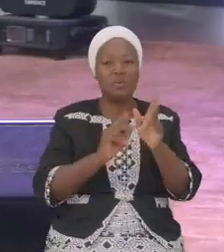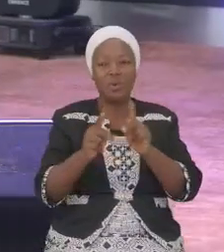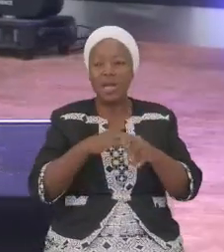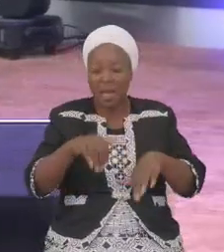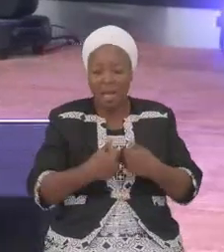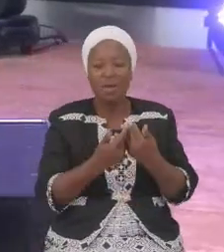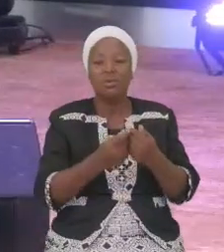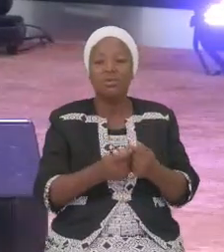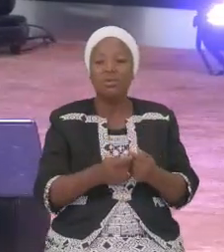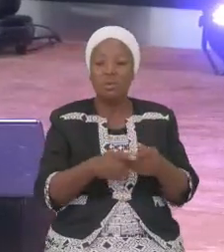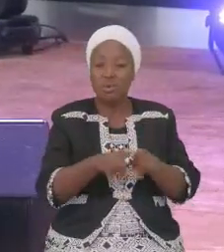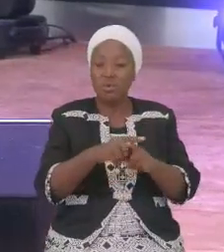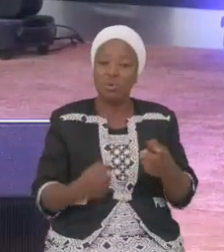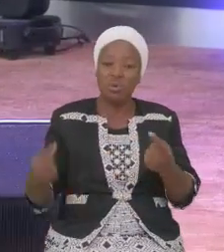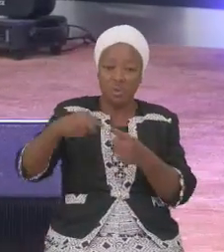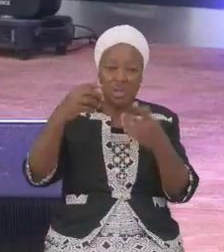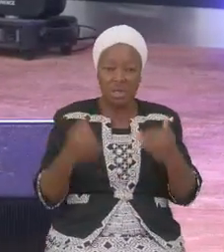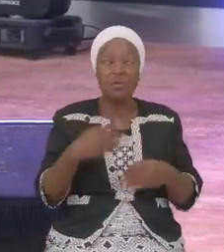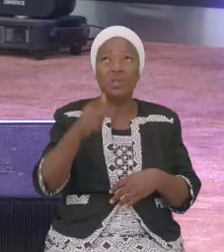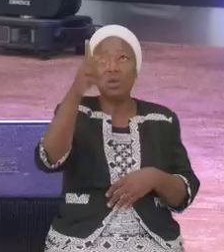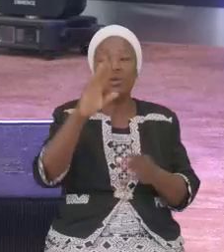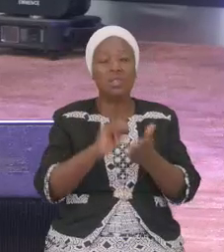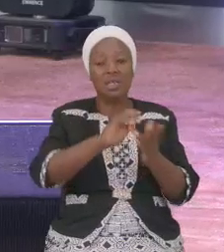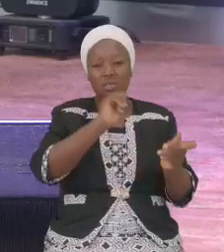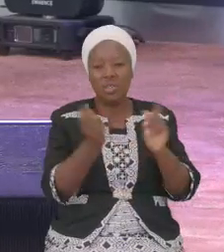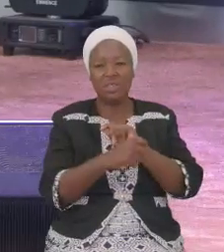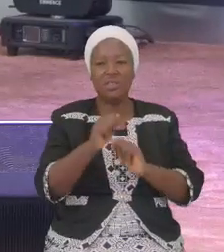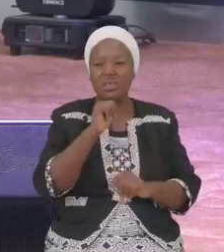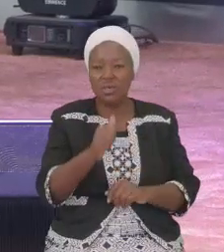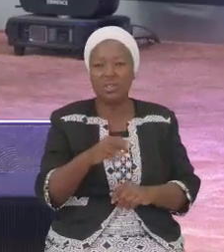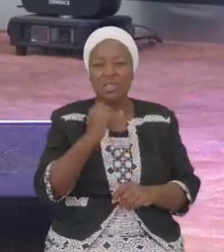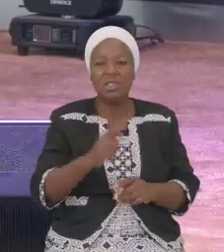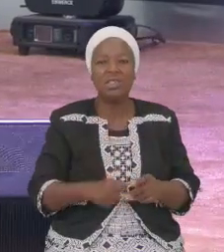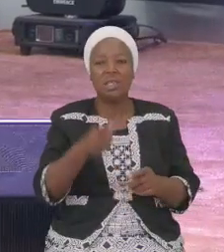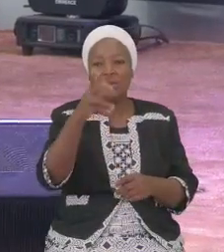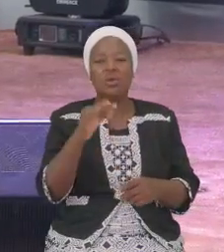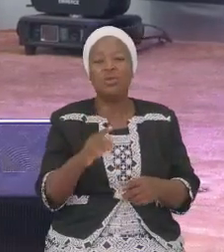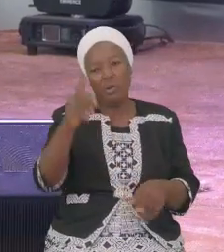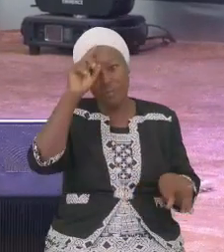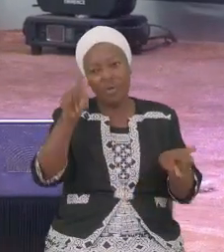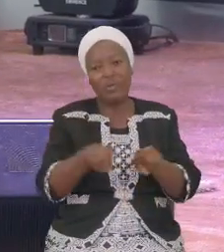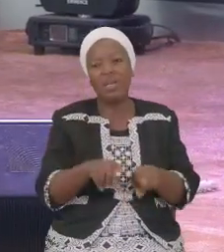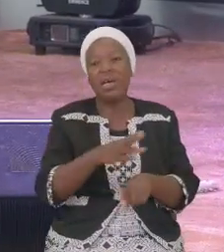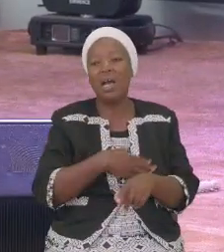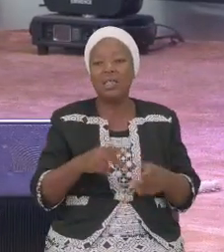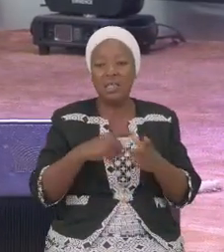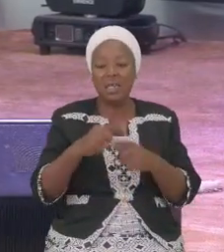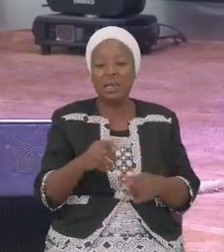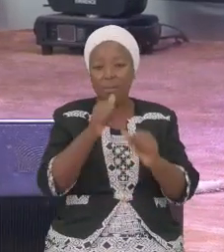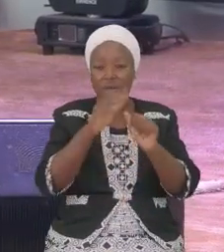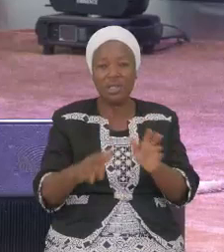even till today the God that changes not is the God of covenant, and he blesses